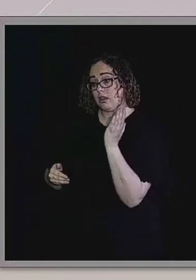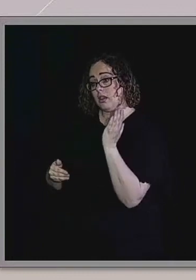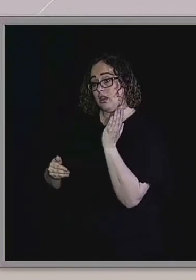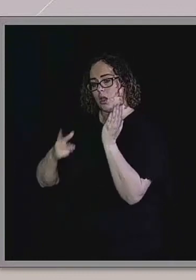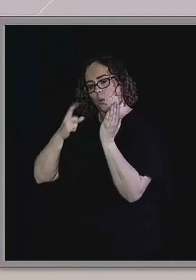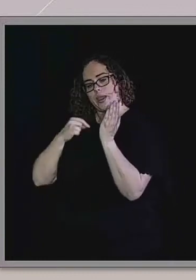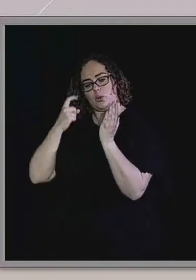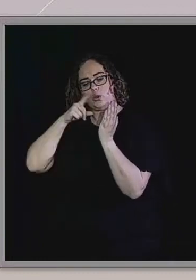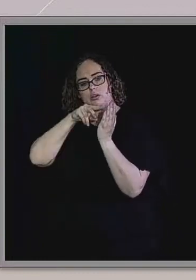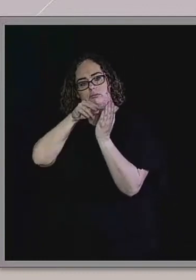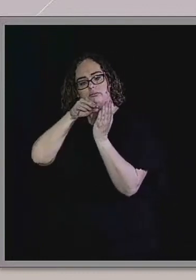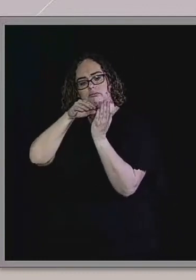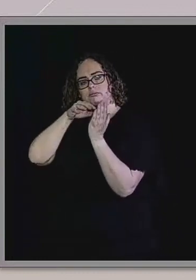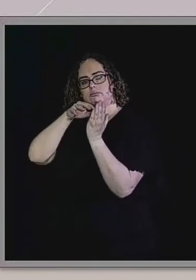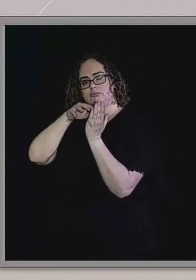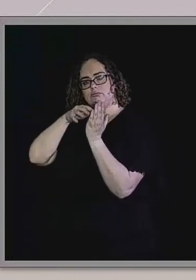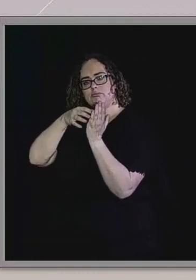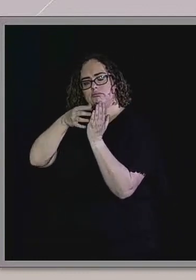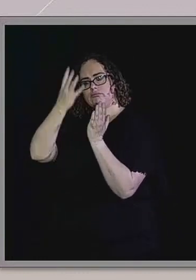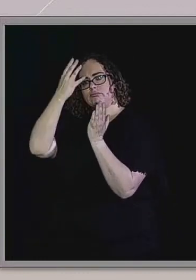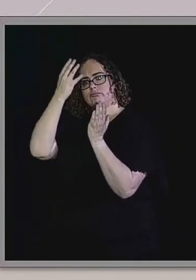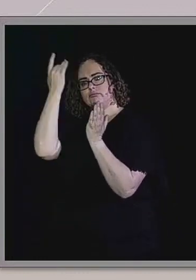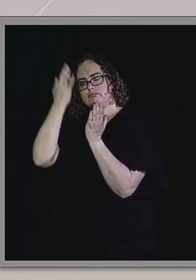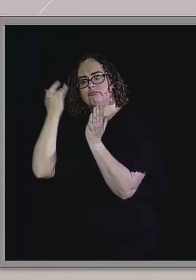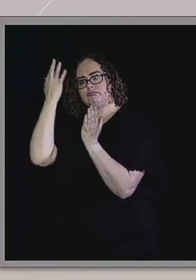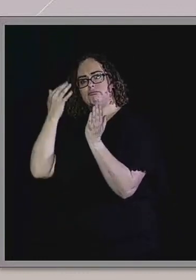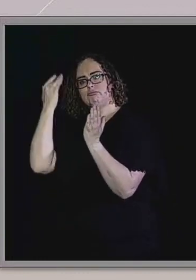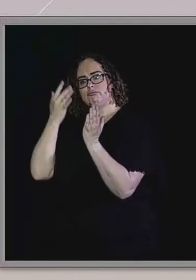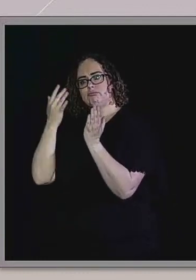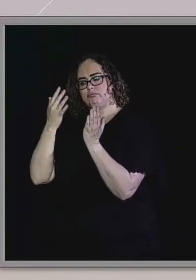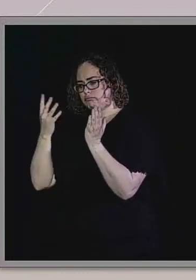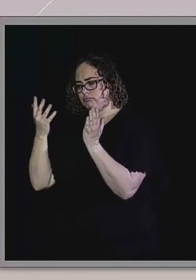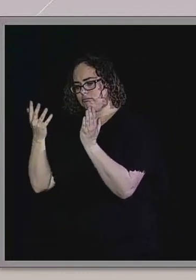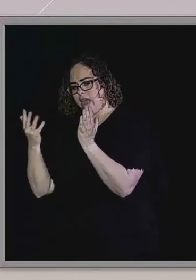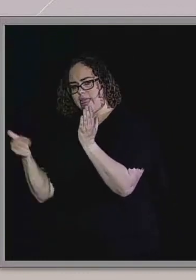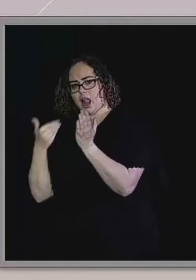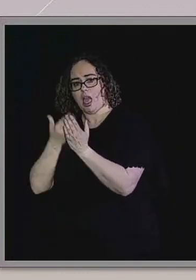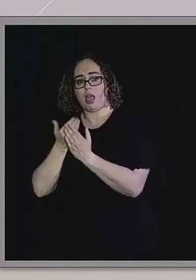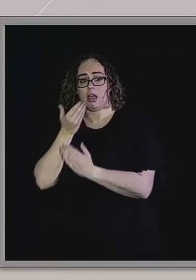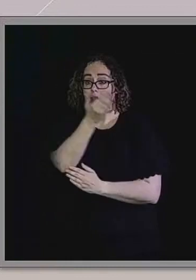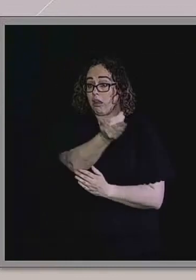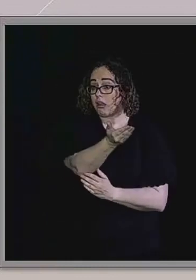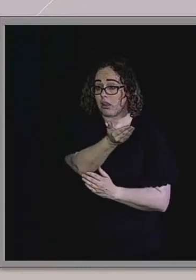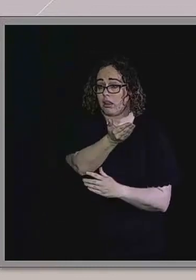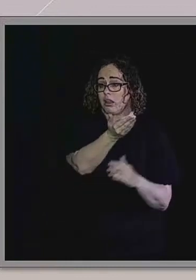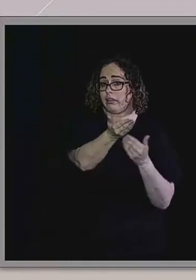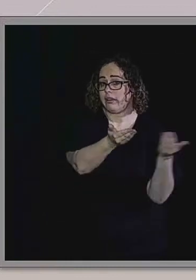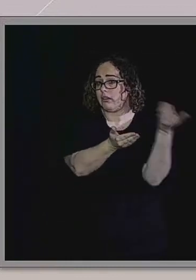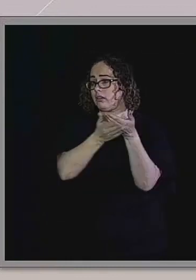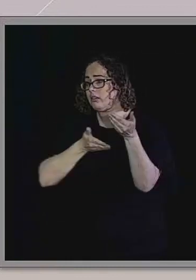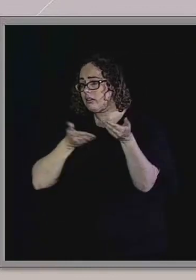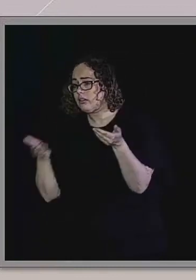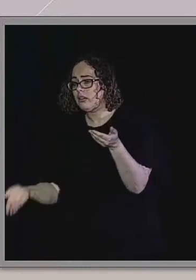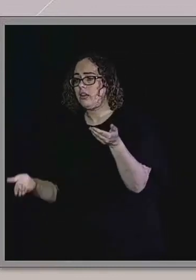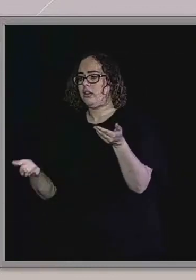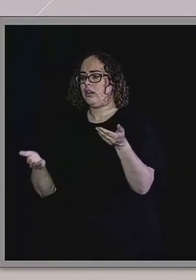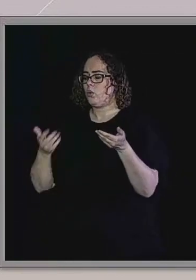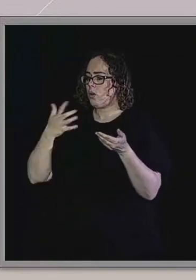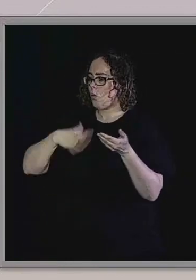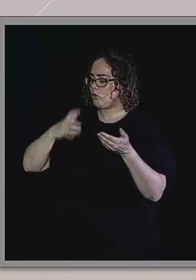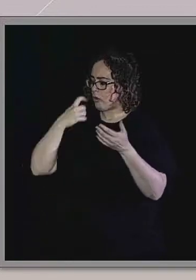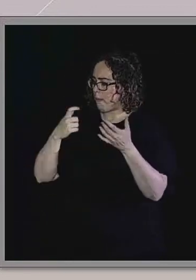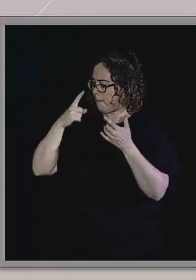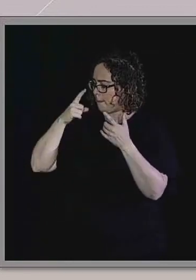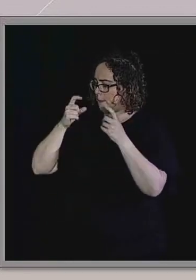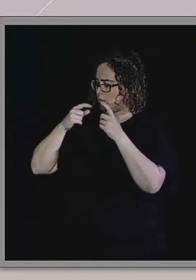country, having a fair compensation package that also assists and help Yindjibarndi people to continue with our big picture plans